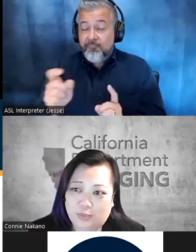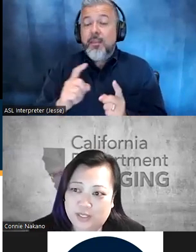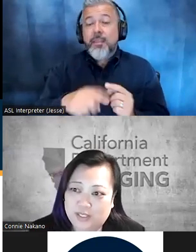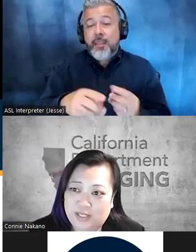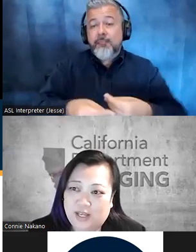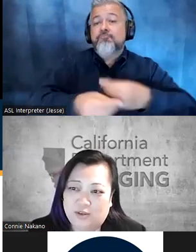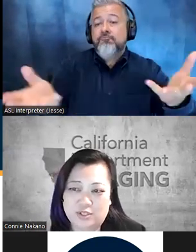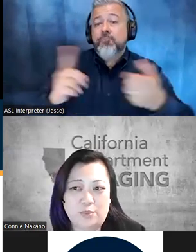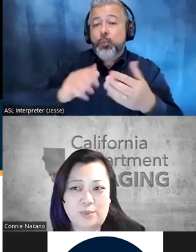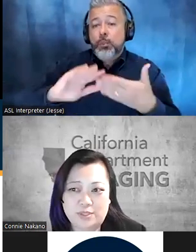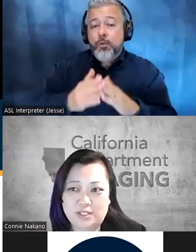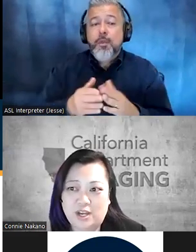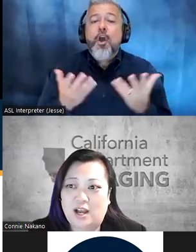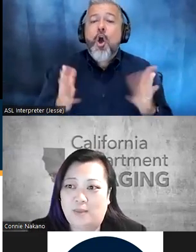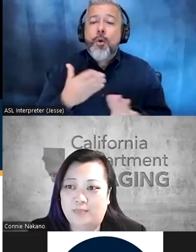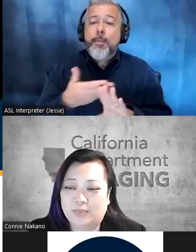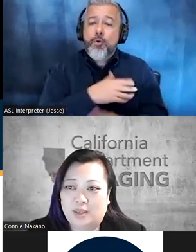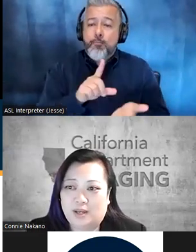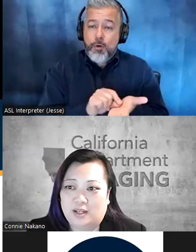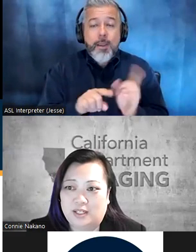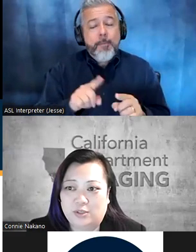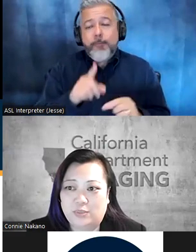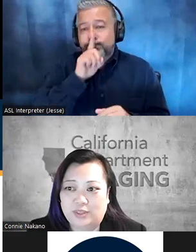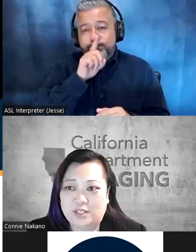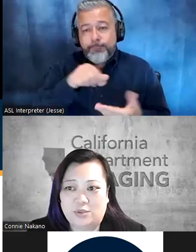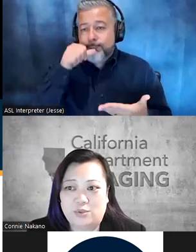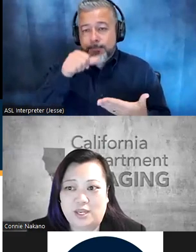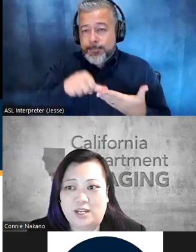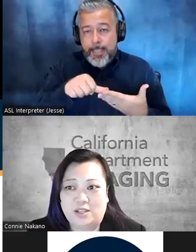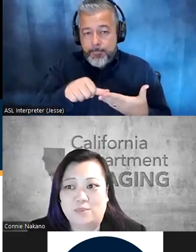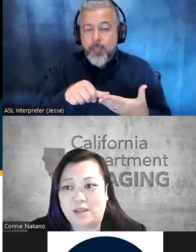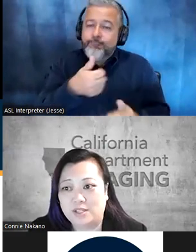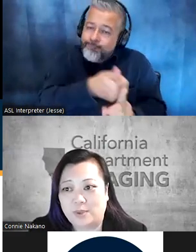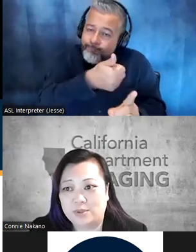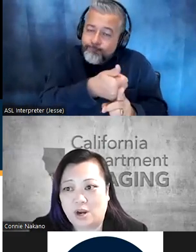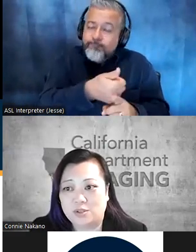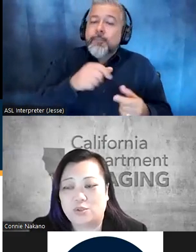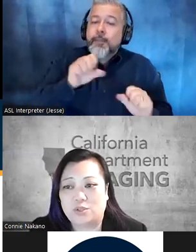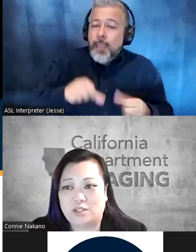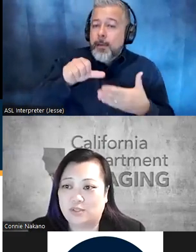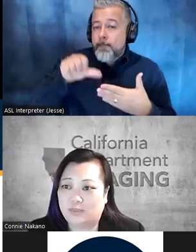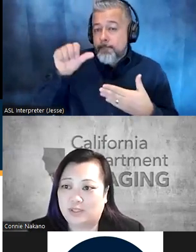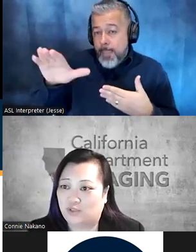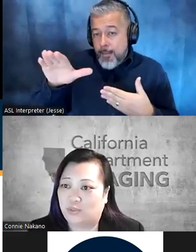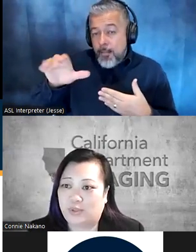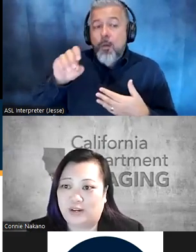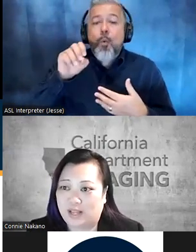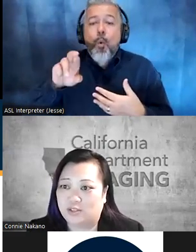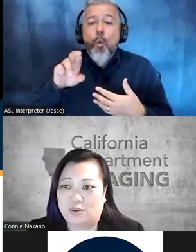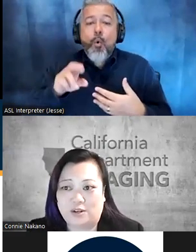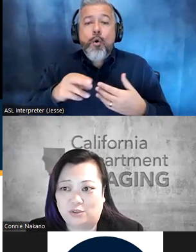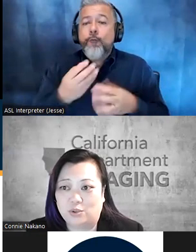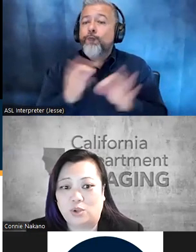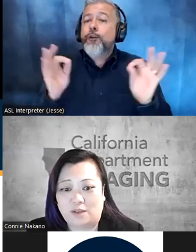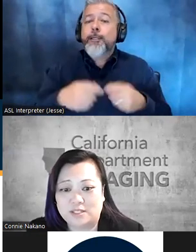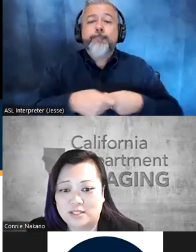already pre-printed. There's just no postage included with it. So you can either mail these postcards or you can use them to distribute at events